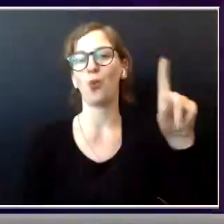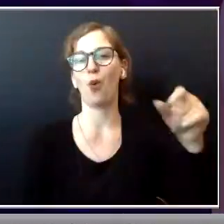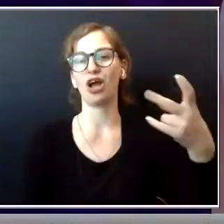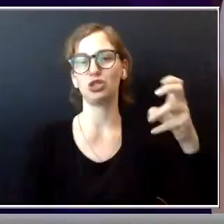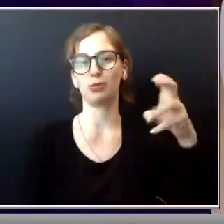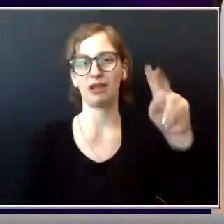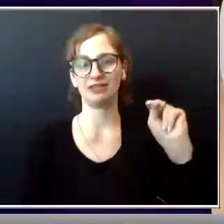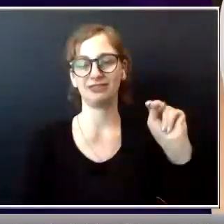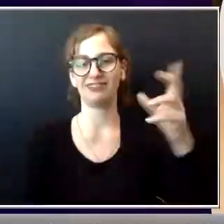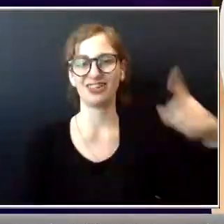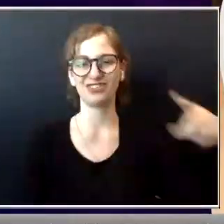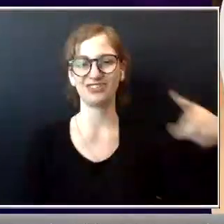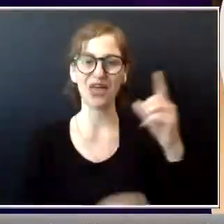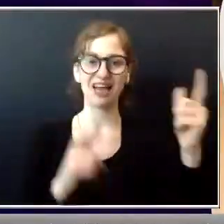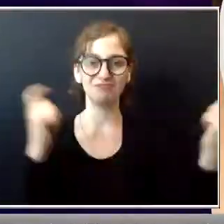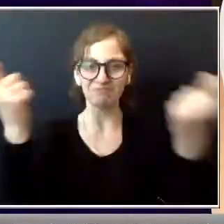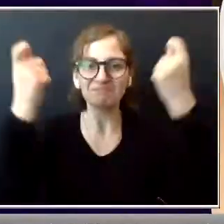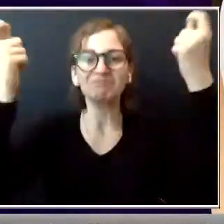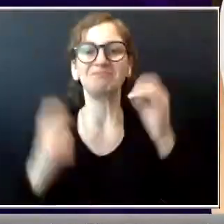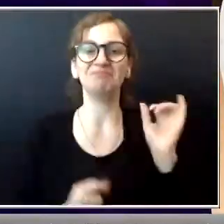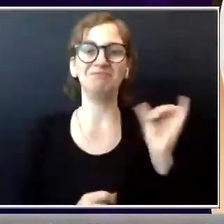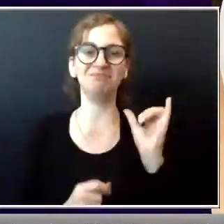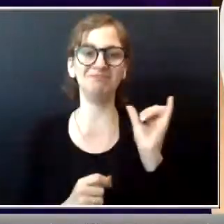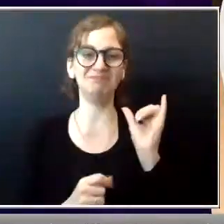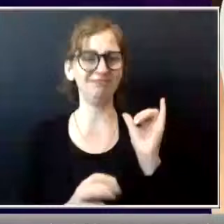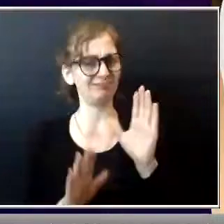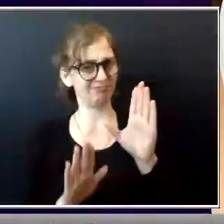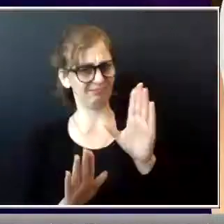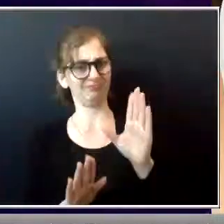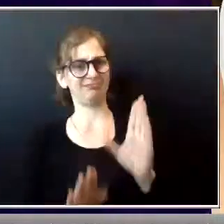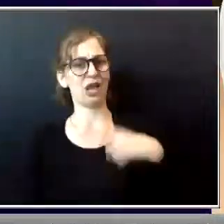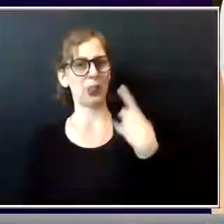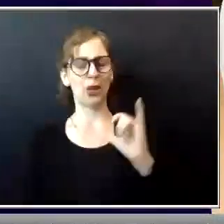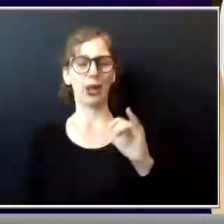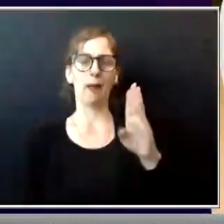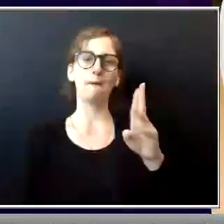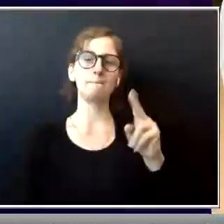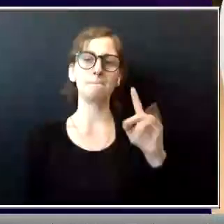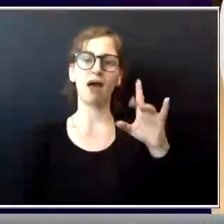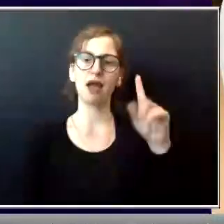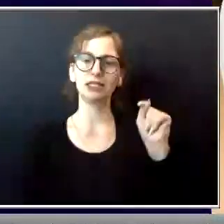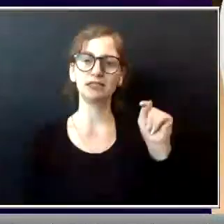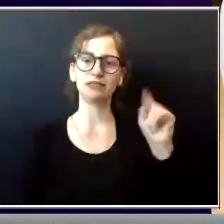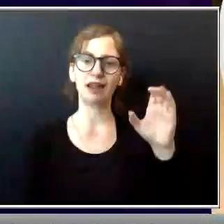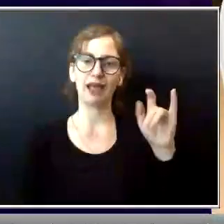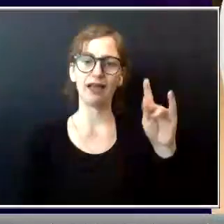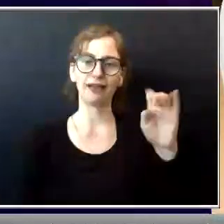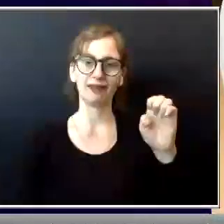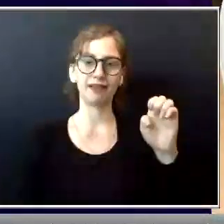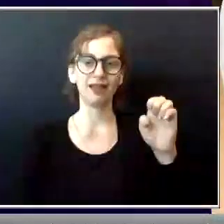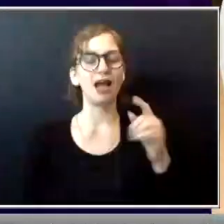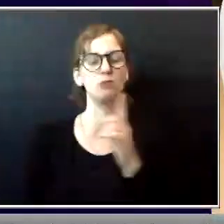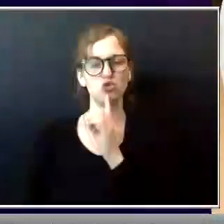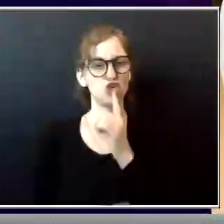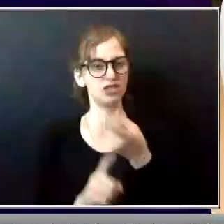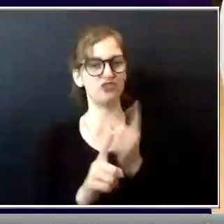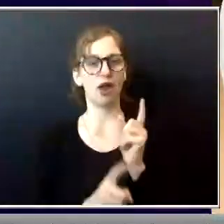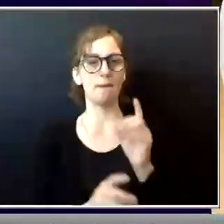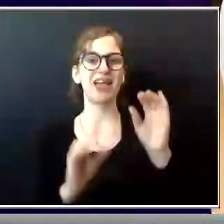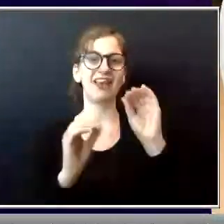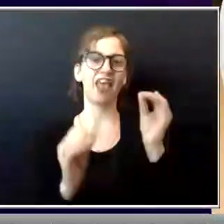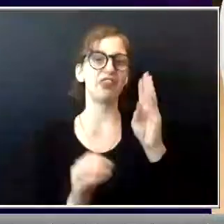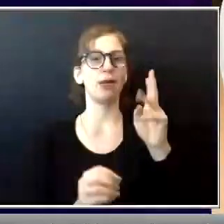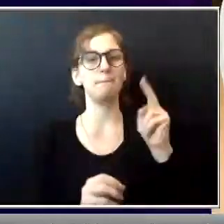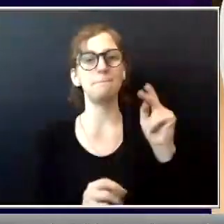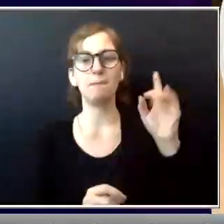procedure. And they had a fantastic looking bundt cake. That's got to be nothing bundt cake. That's my favorite. That looks like lemon too. Delicious. Bring